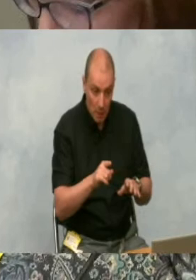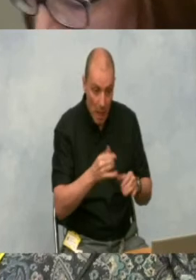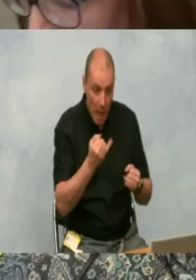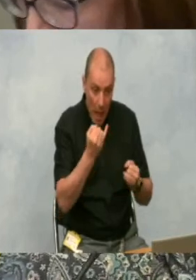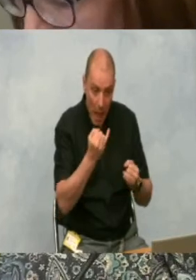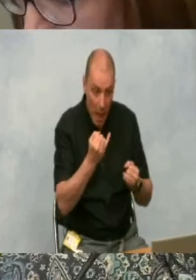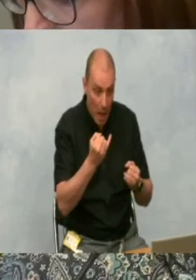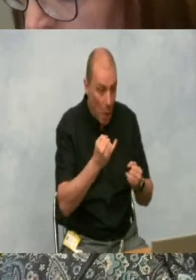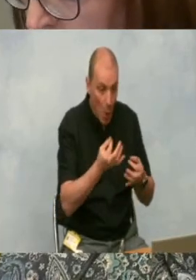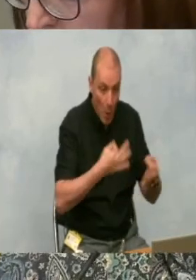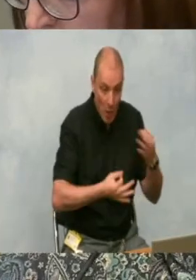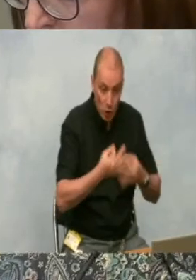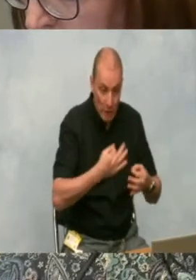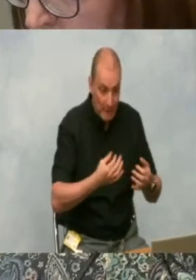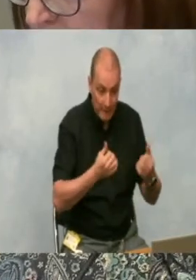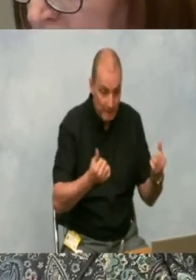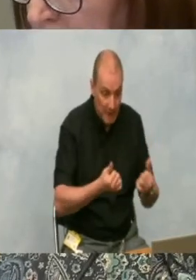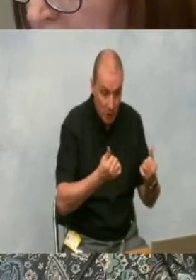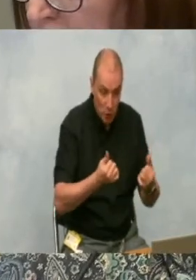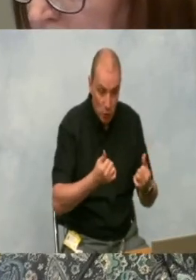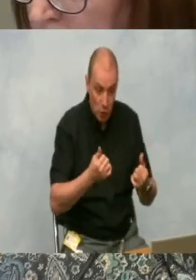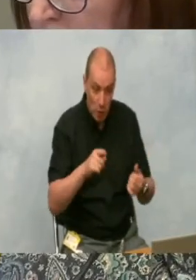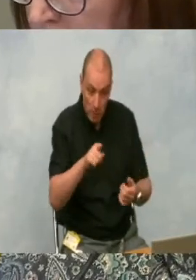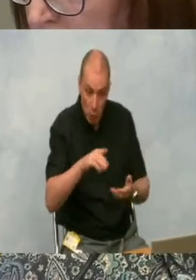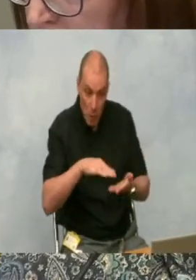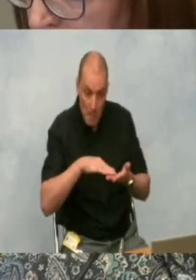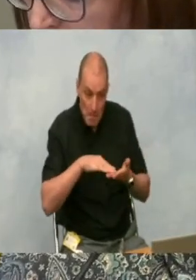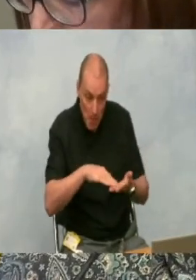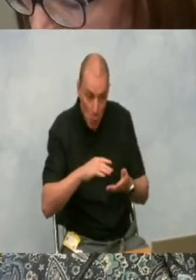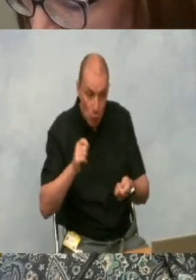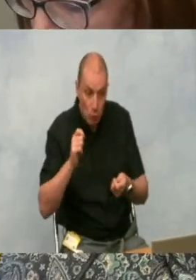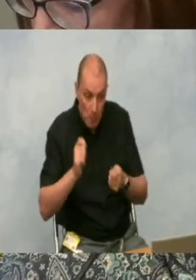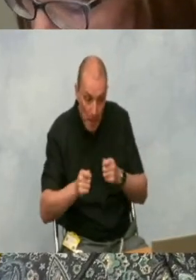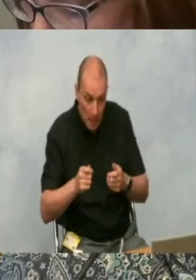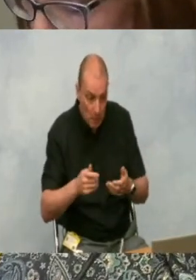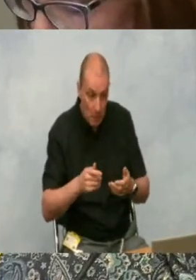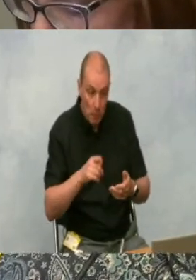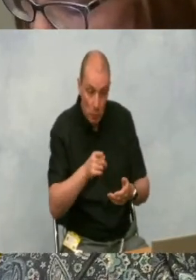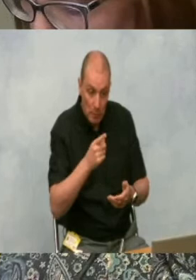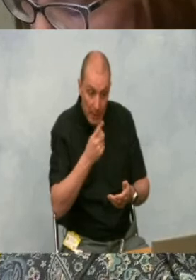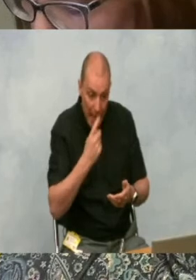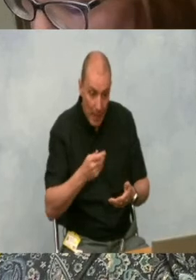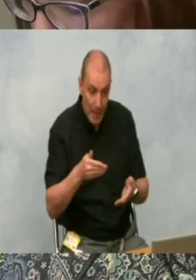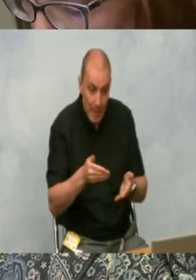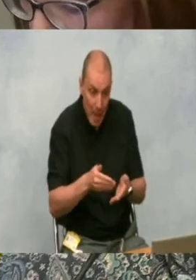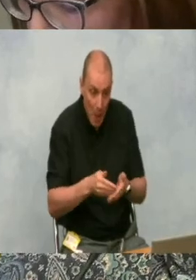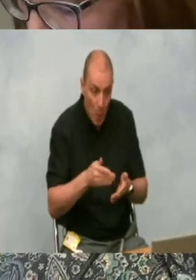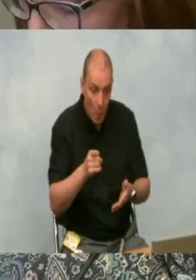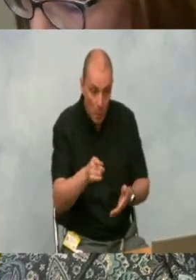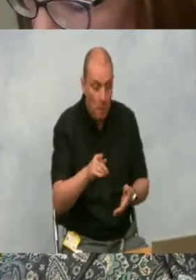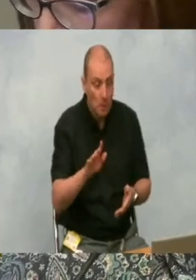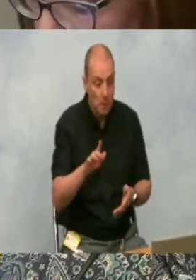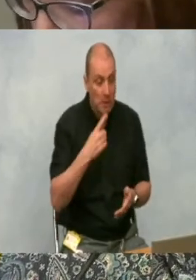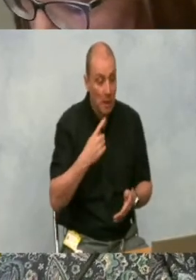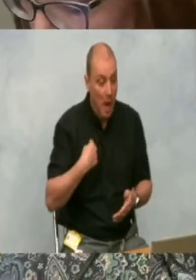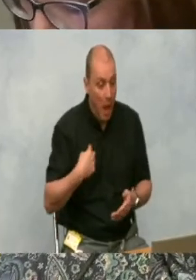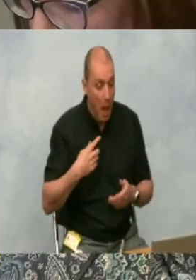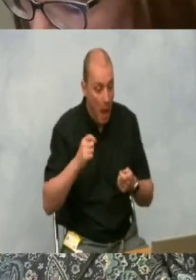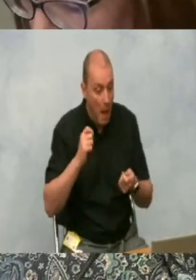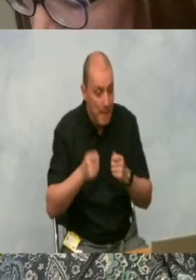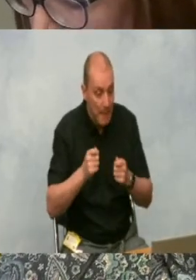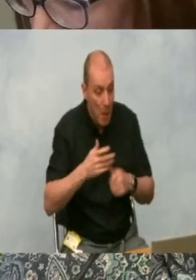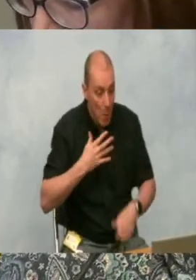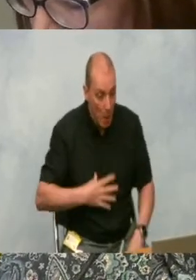it. Yes, thank you, Chair. I'd like to make the amendment that we delay this just until we get more